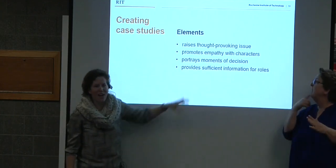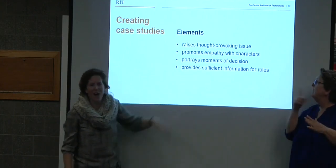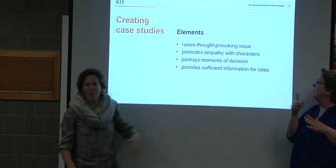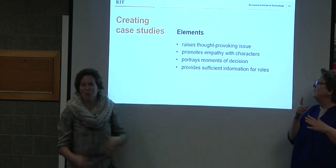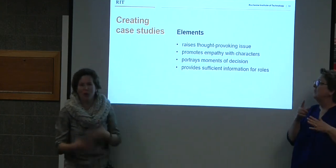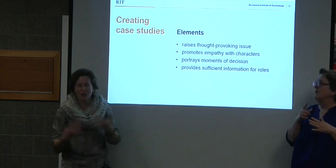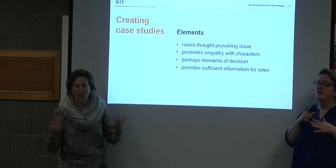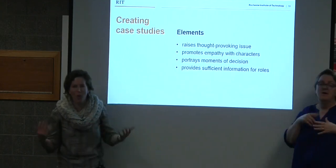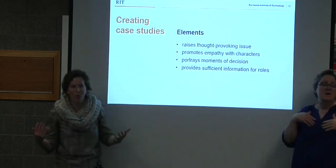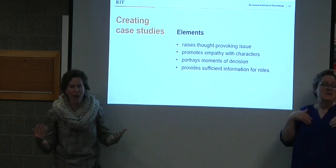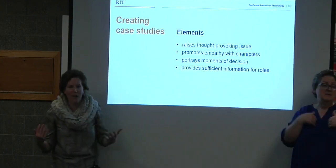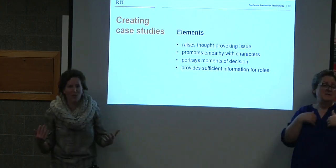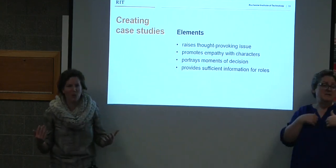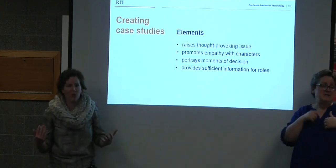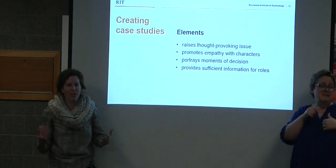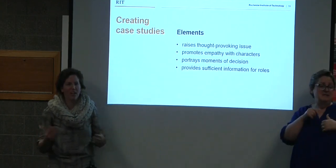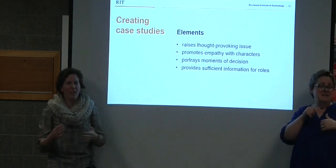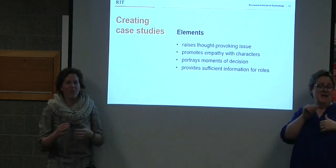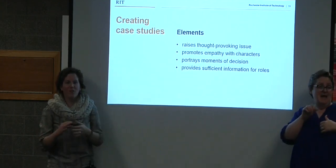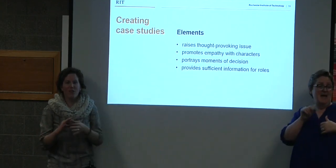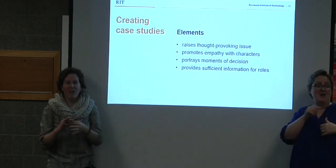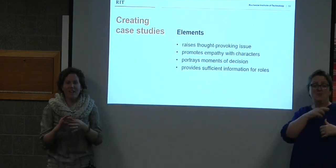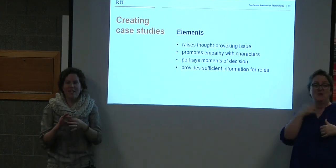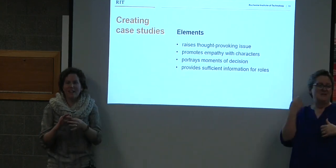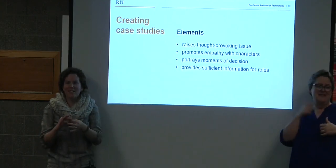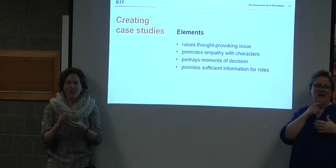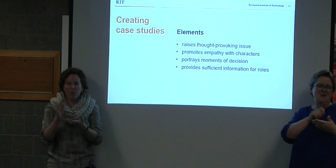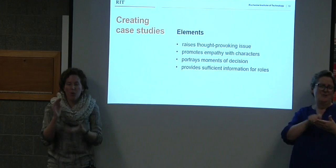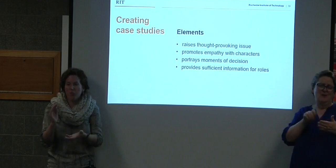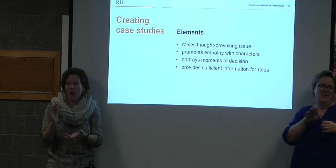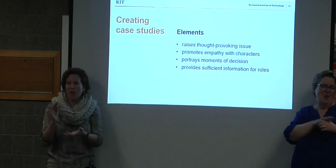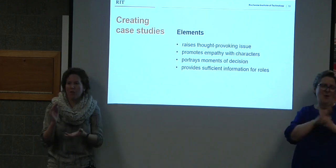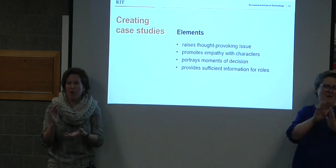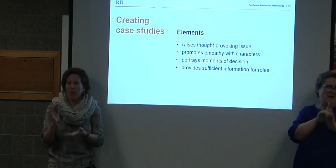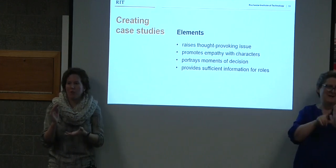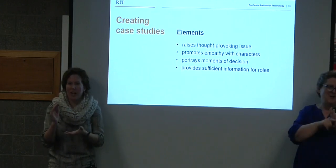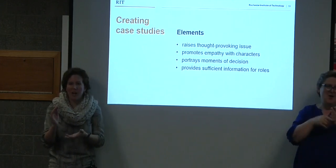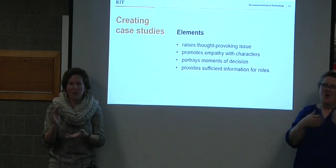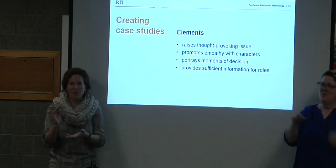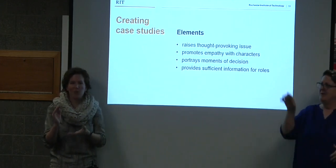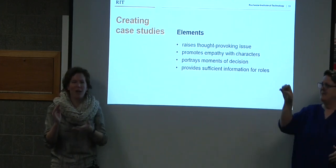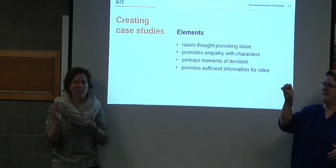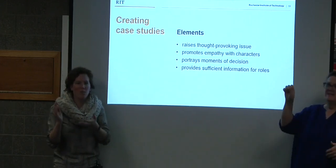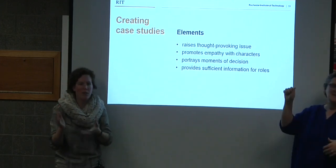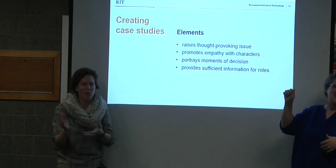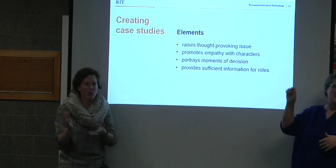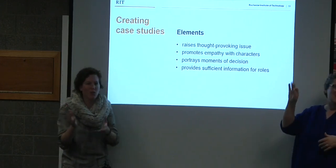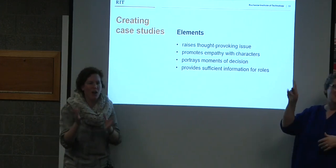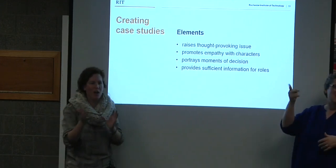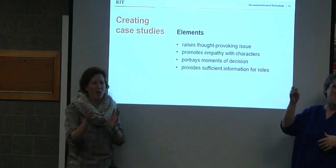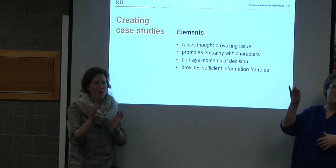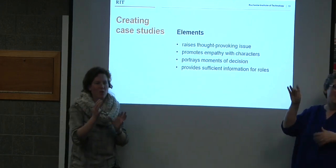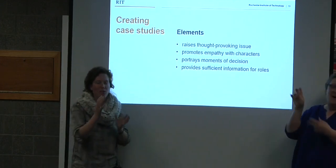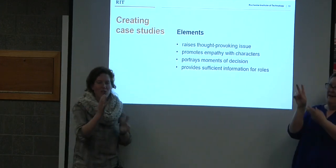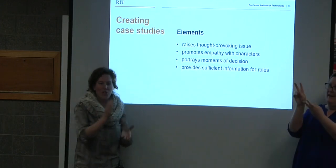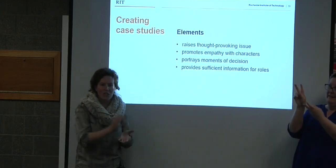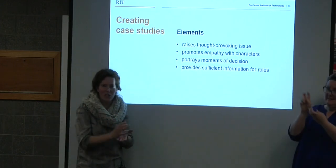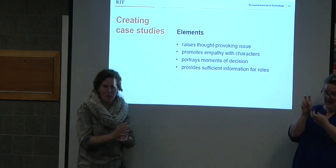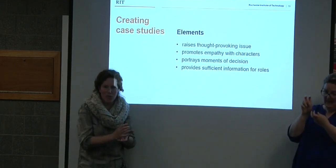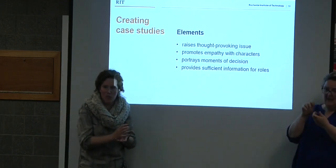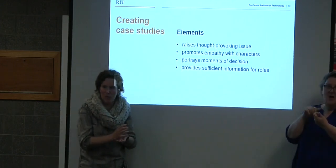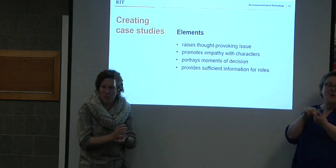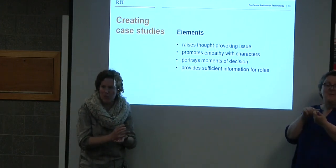endangered species, I don't write the whole backstory. There's an ESA profile of all those animals, but I need to make sure that I'm